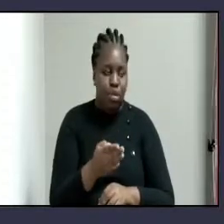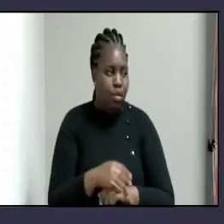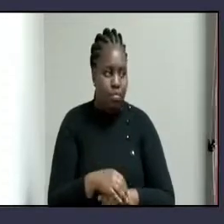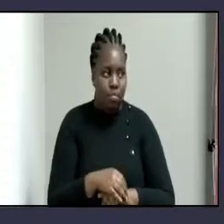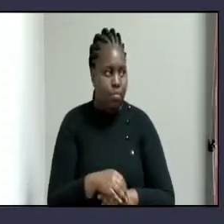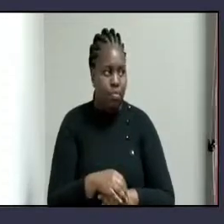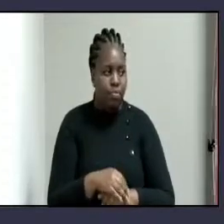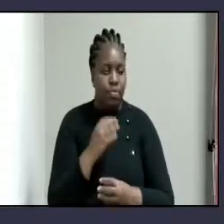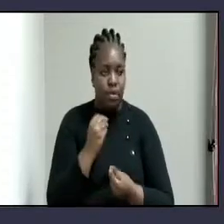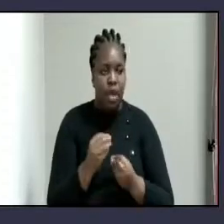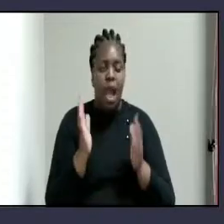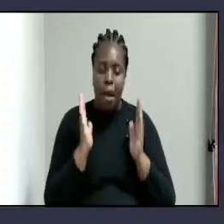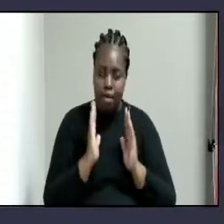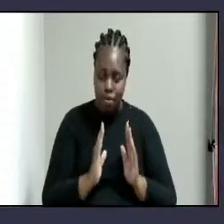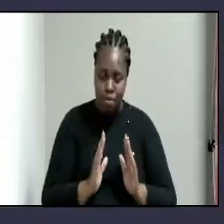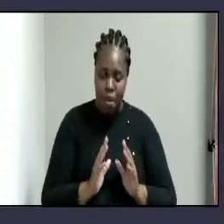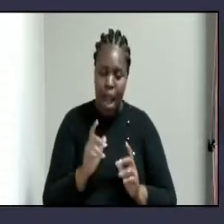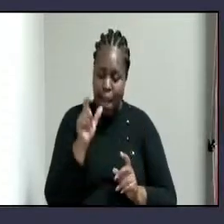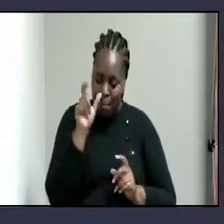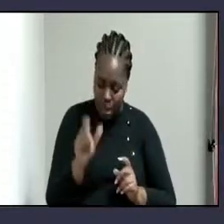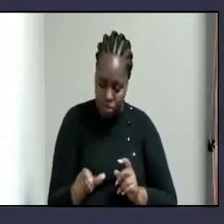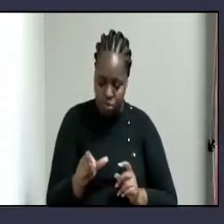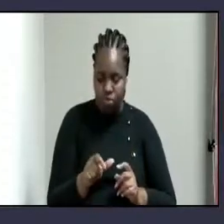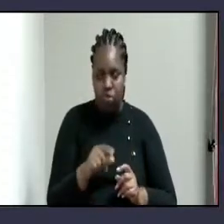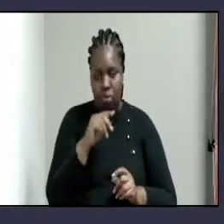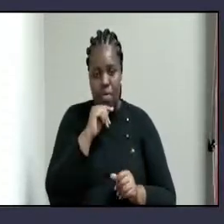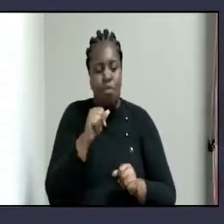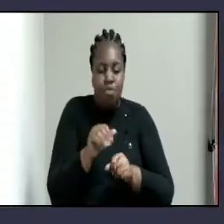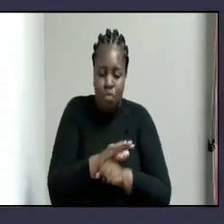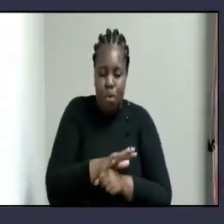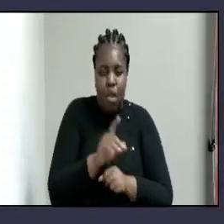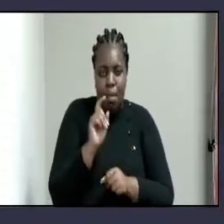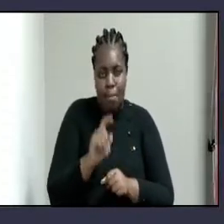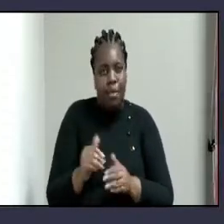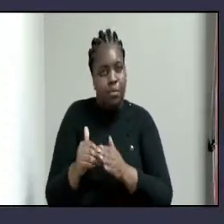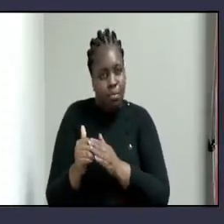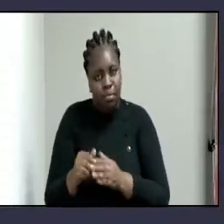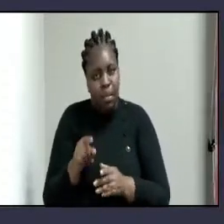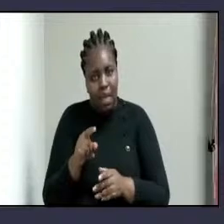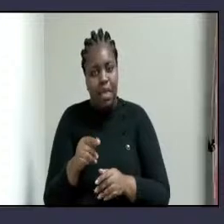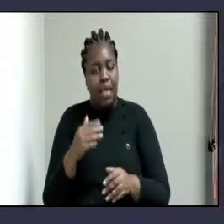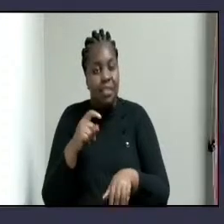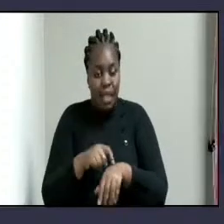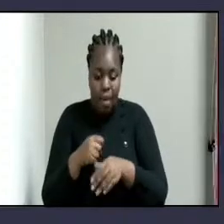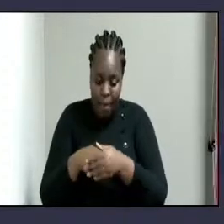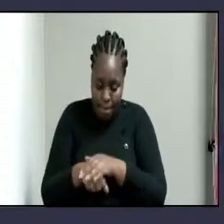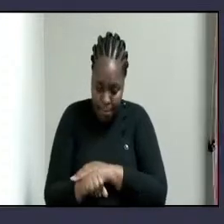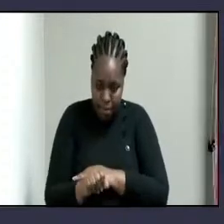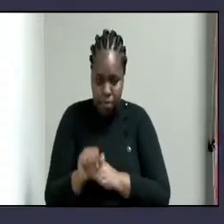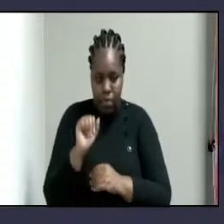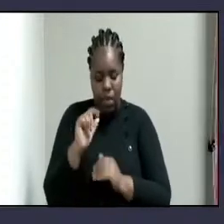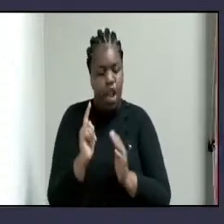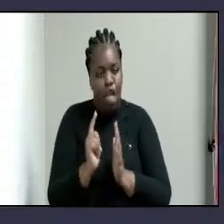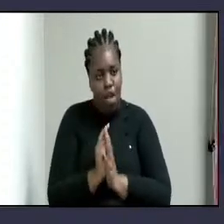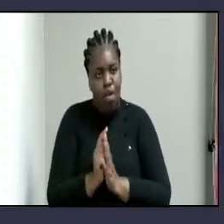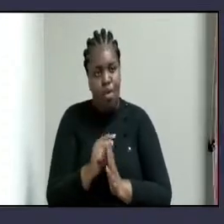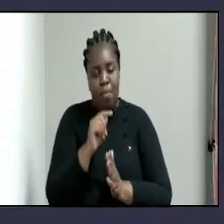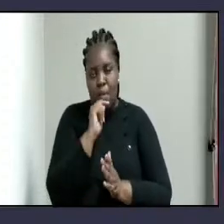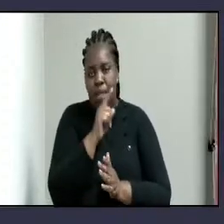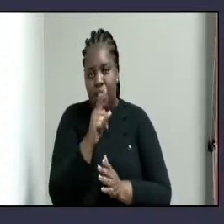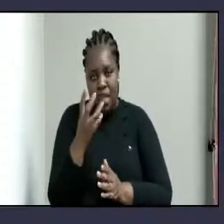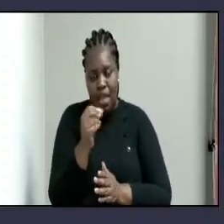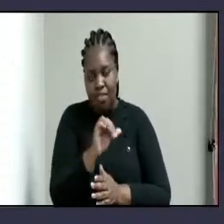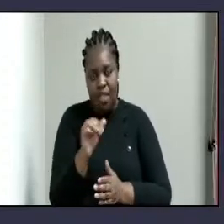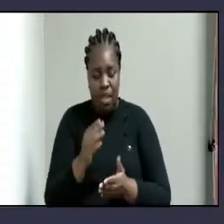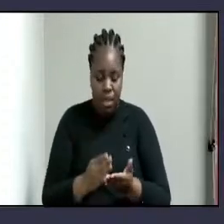go. Children are human beings, are full human beings, which are supposed to be treated as such. From the moment they are born, in terms of our law, they are endowed with